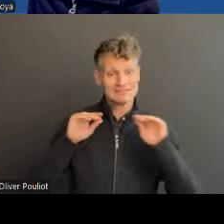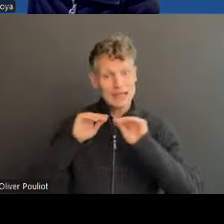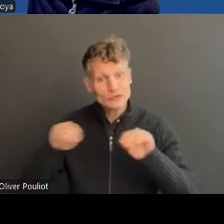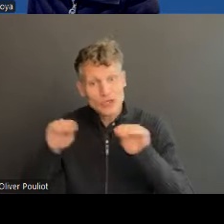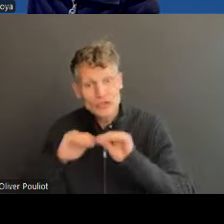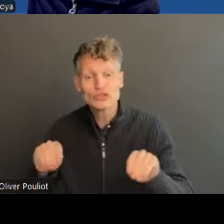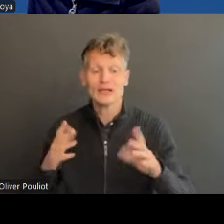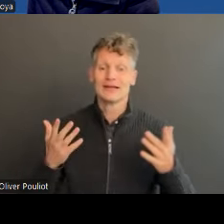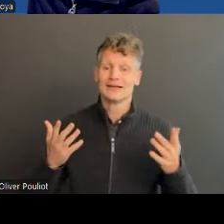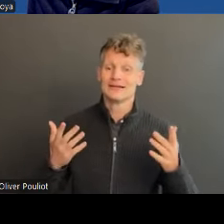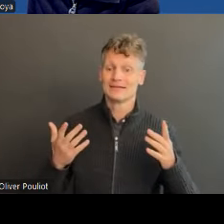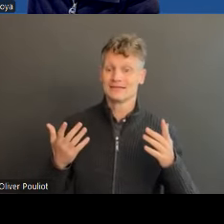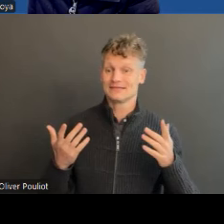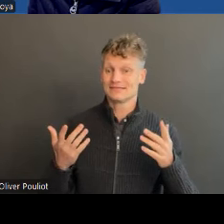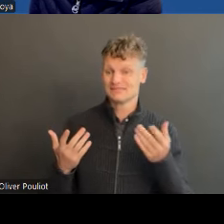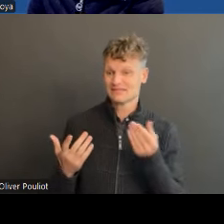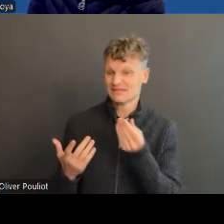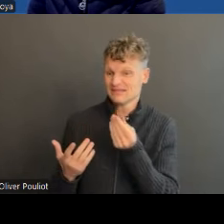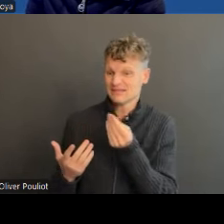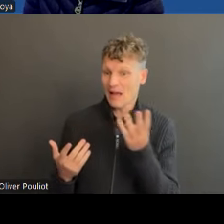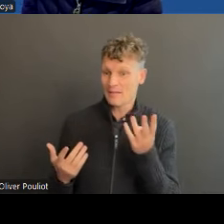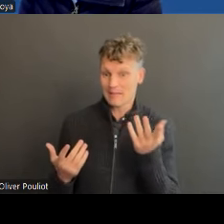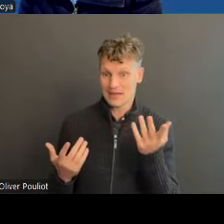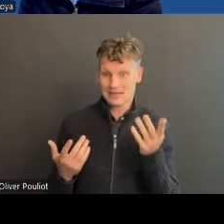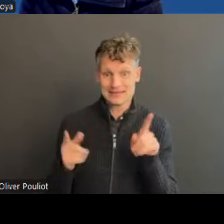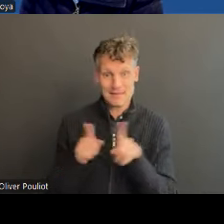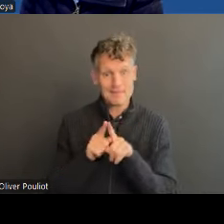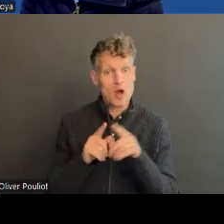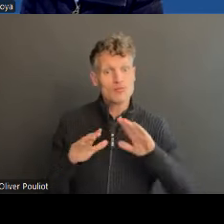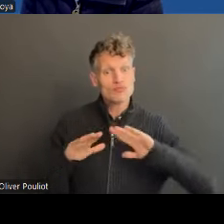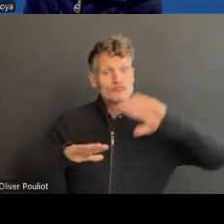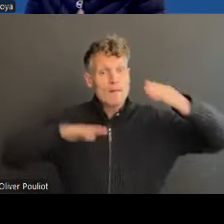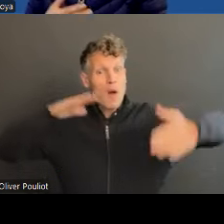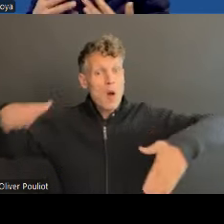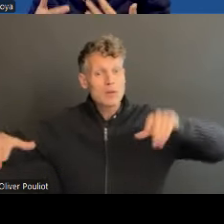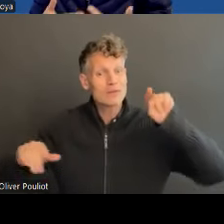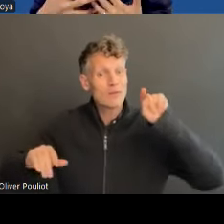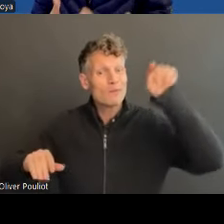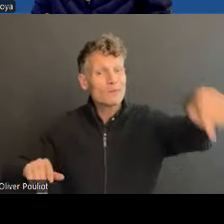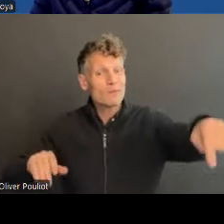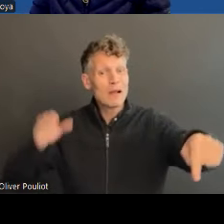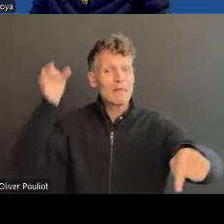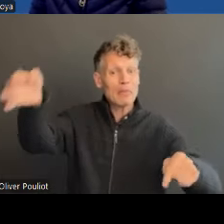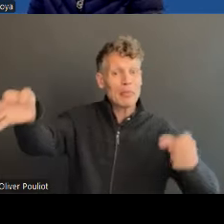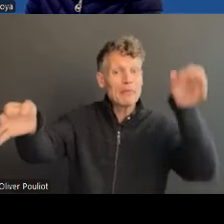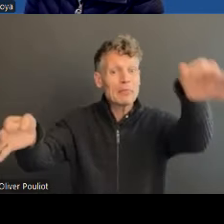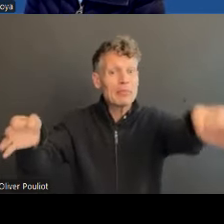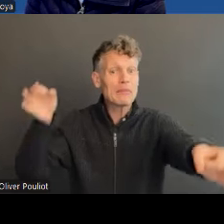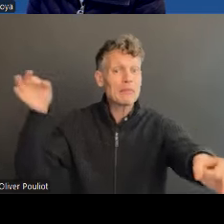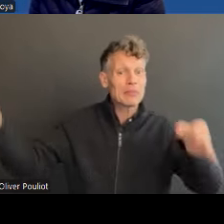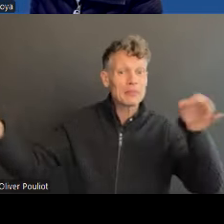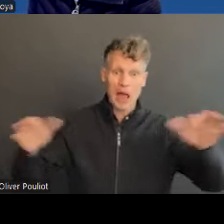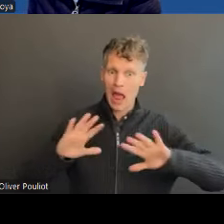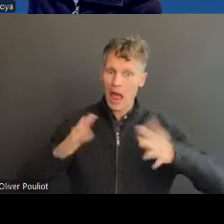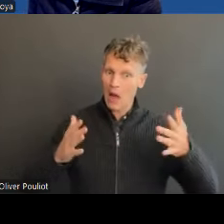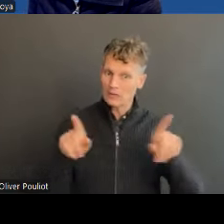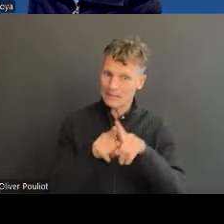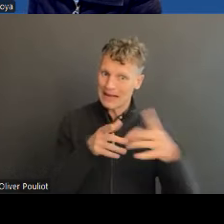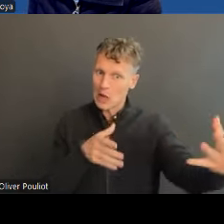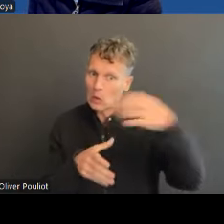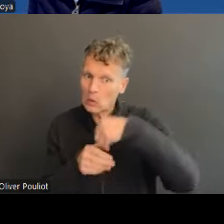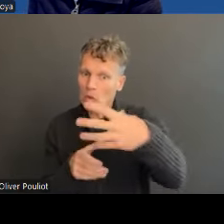remote rural communities, and access to water, sanitation, and hygiene that are highly related to the endemicity of neglected